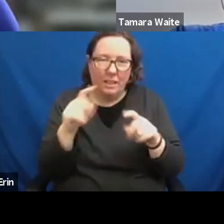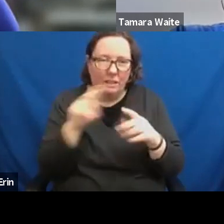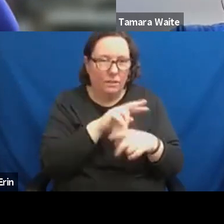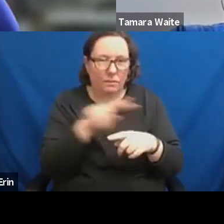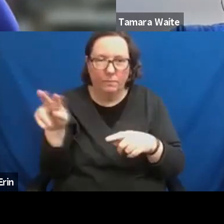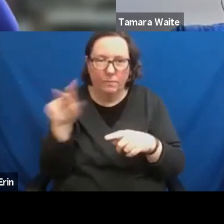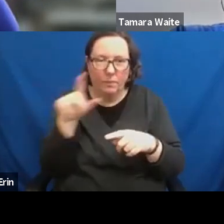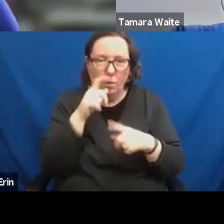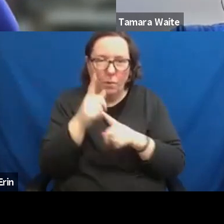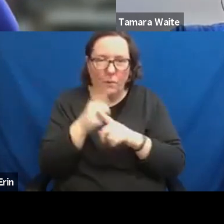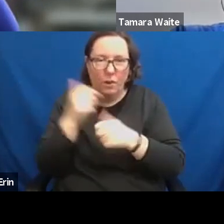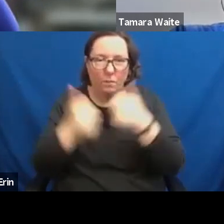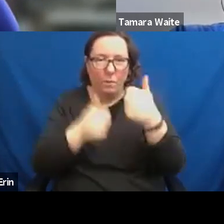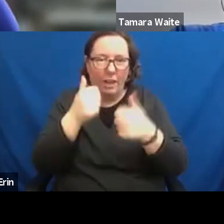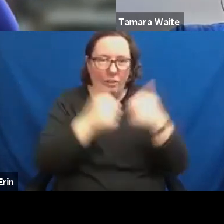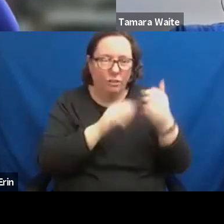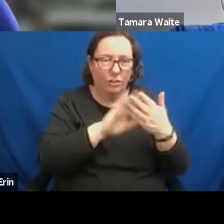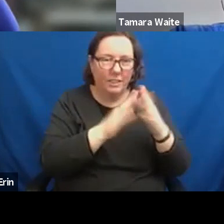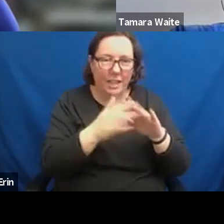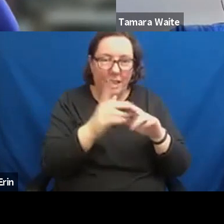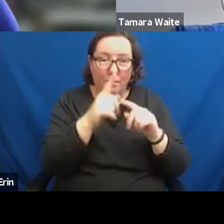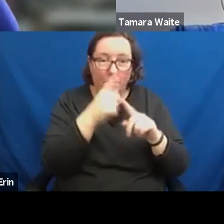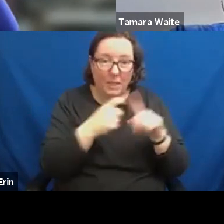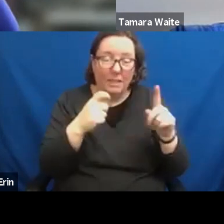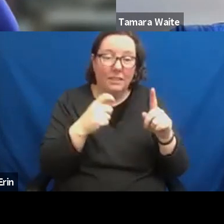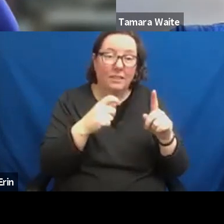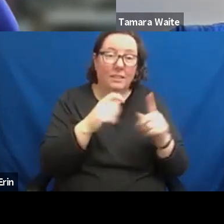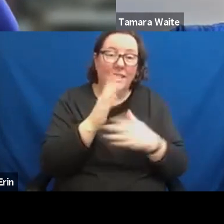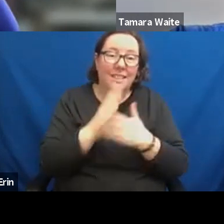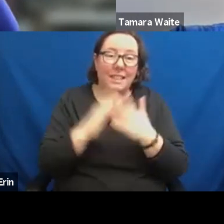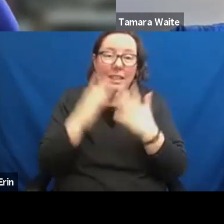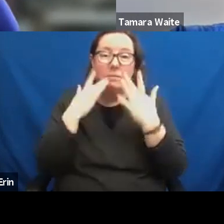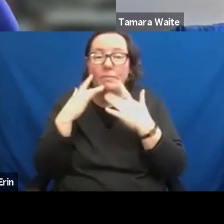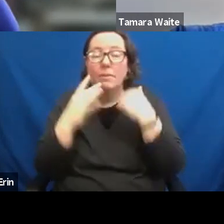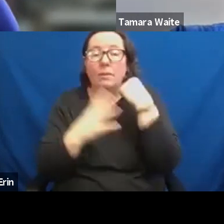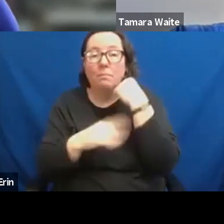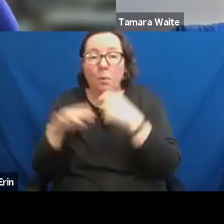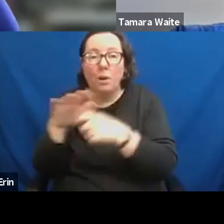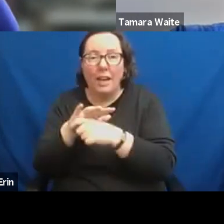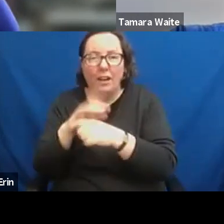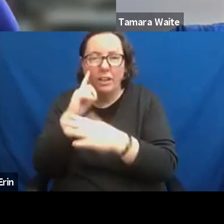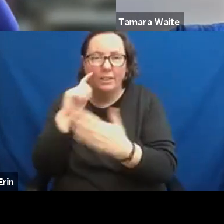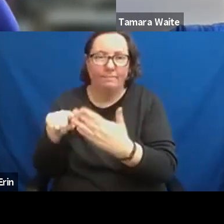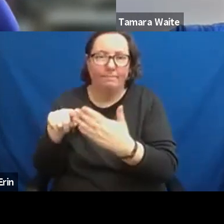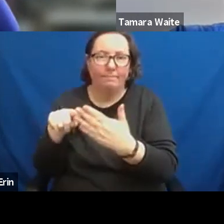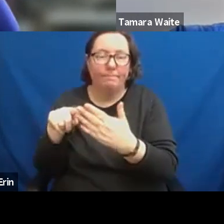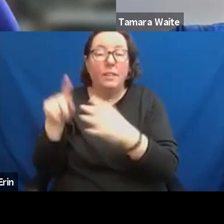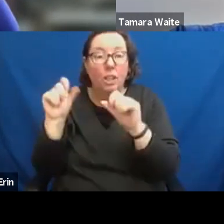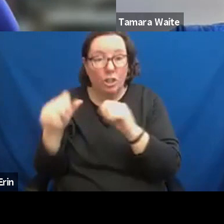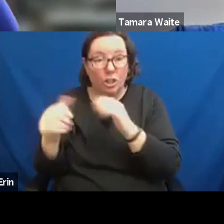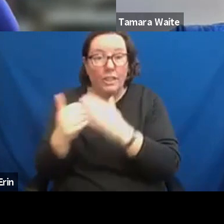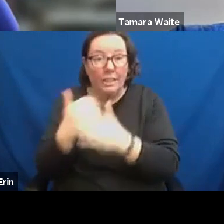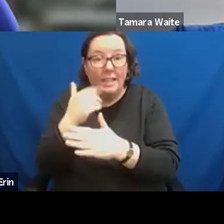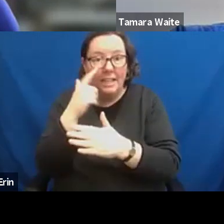who came from where. Because the student from some poor area, right? They could get in due to